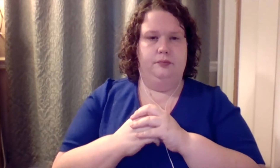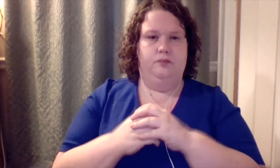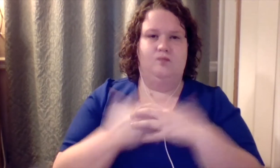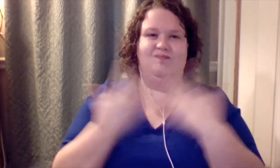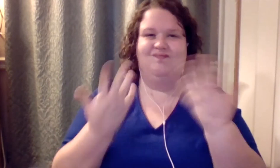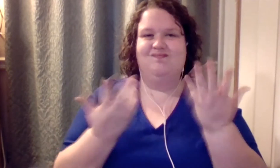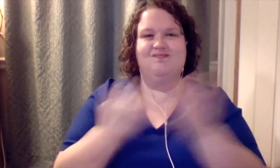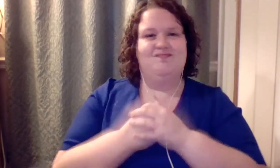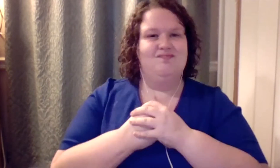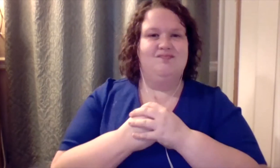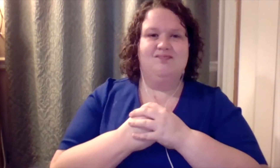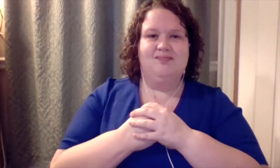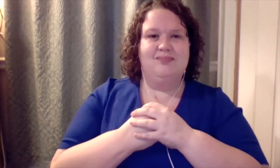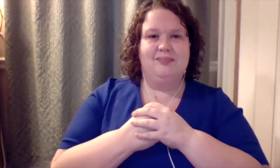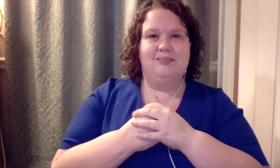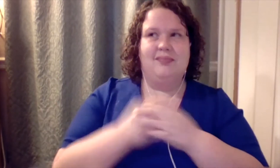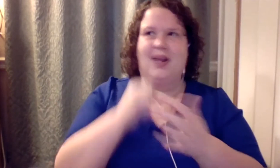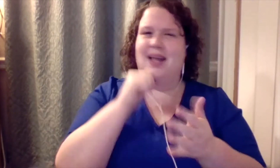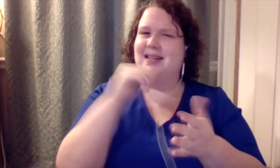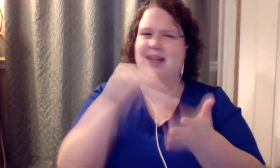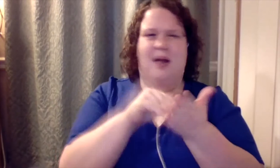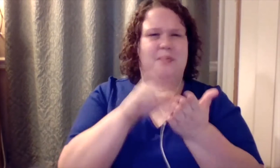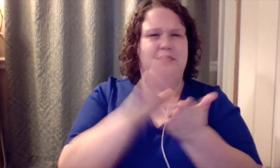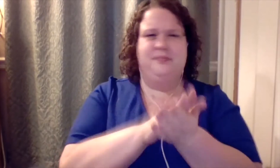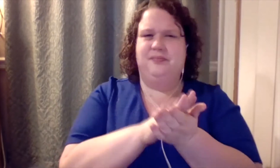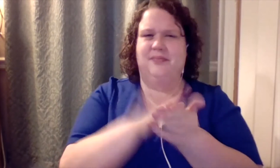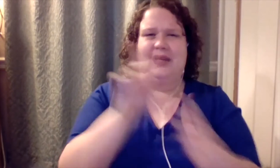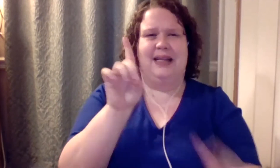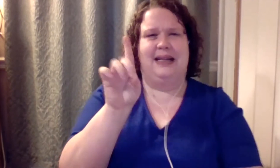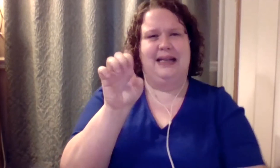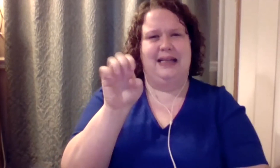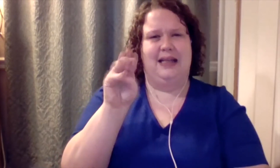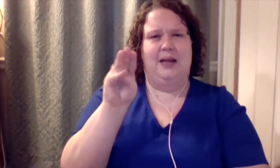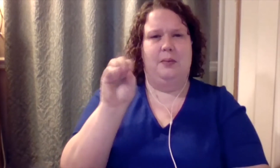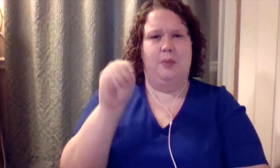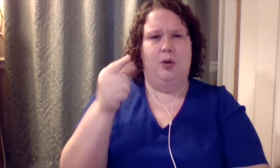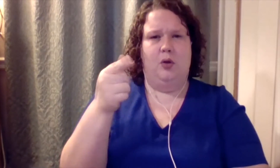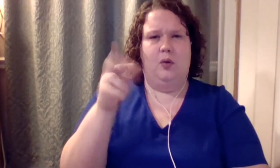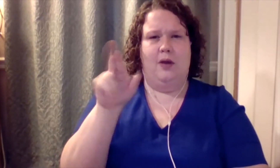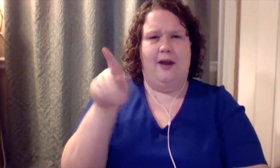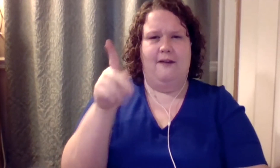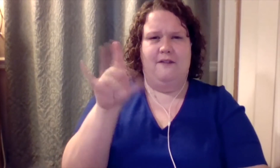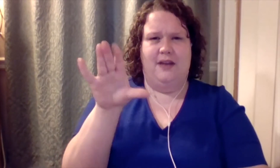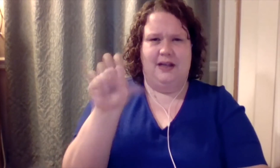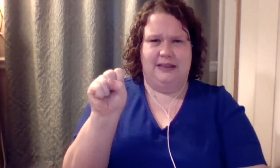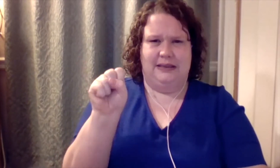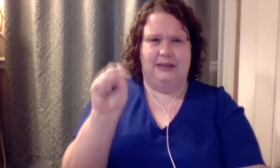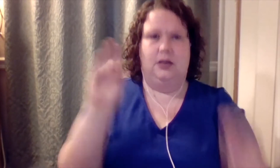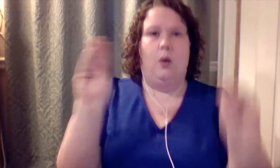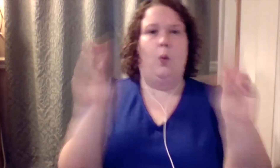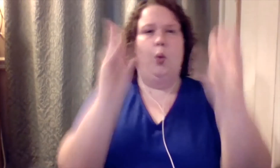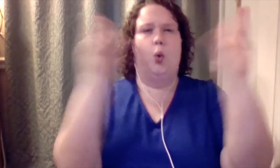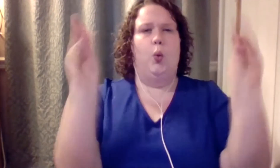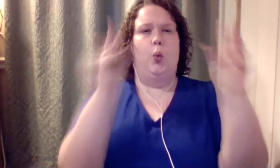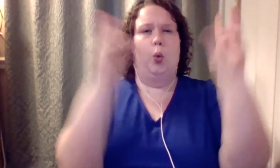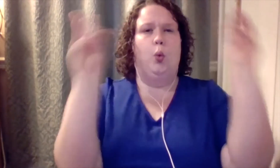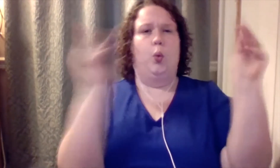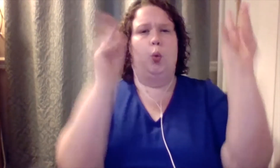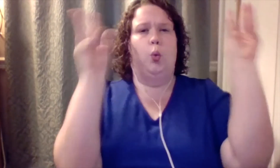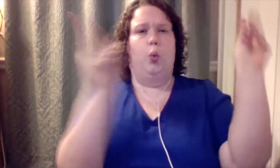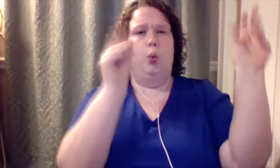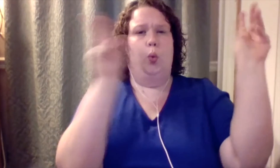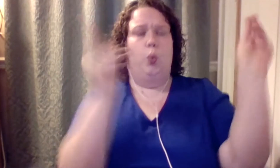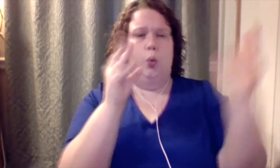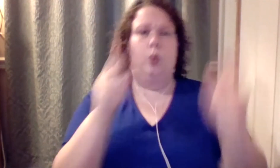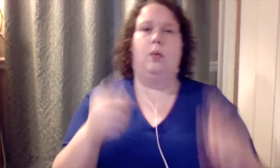it's not captured in the demographics, but I think it is captured in quality of education. And I do think it's something